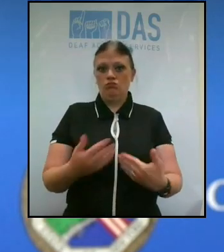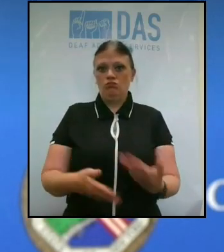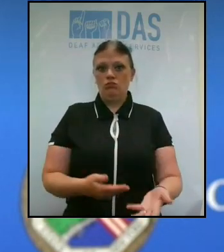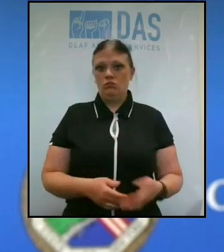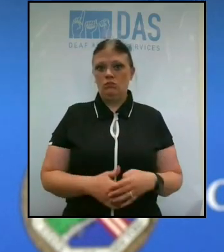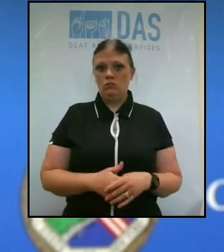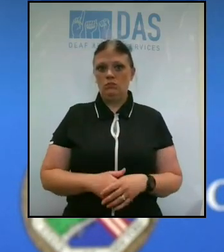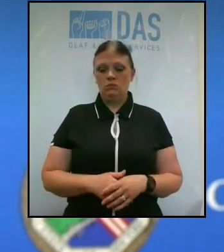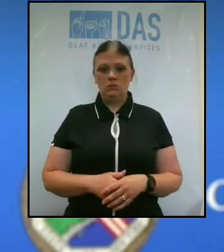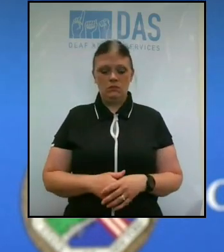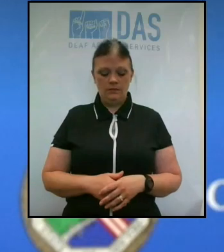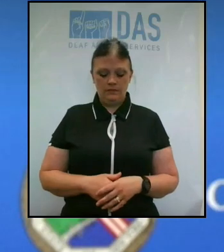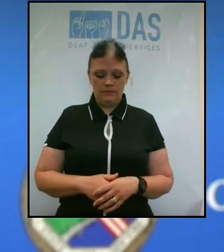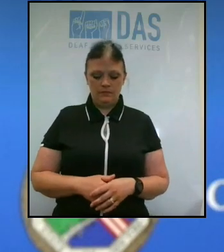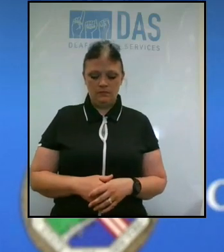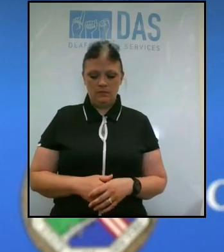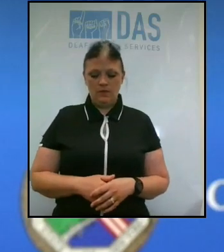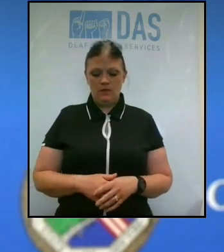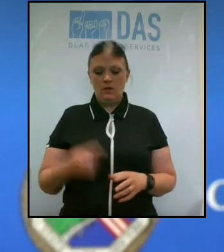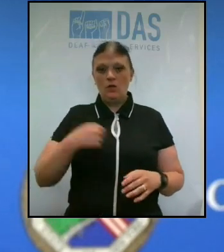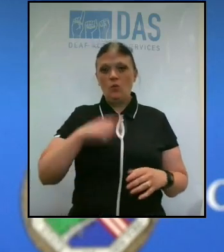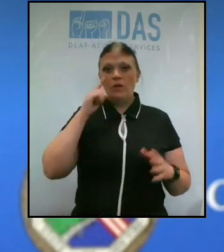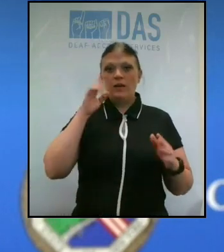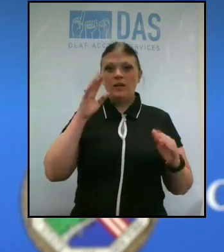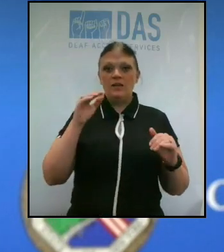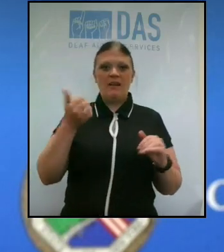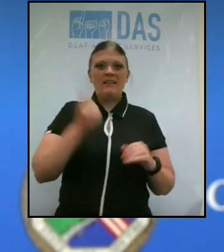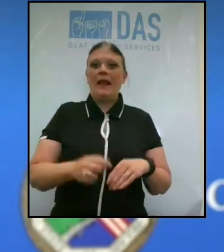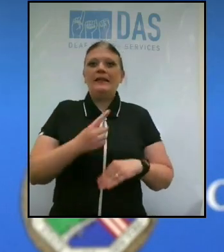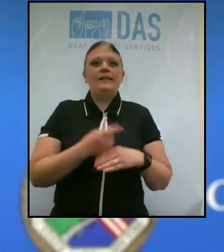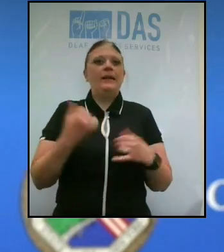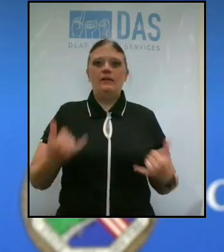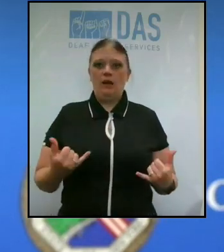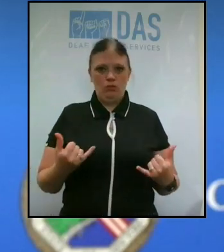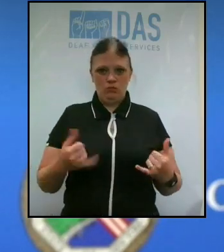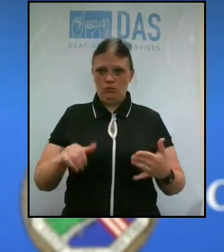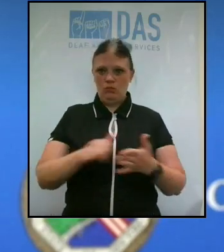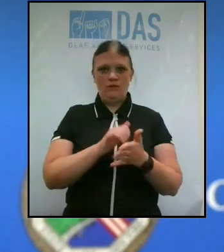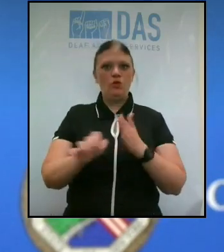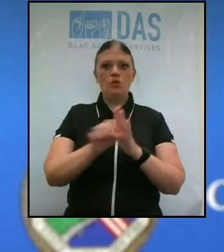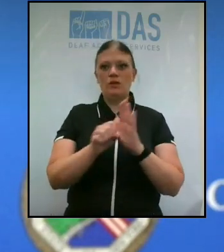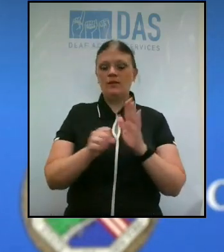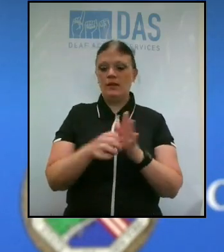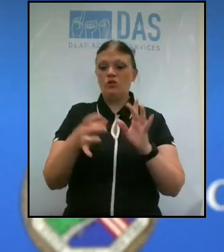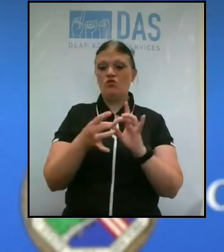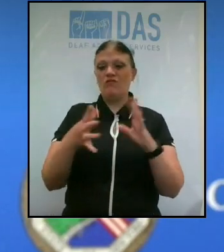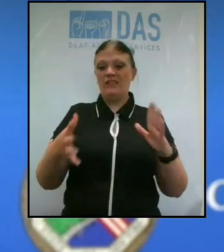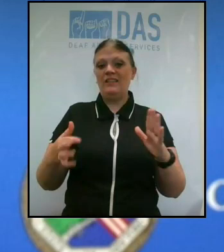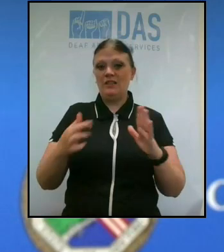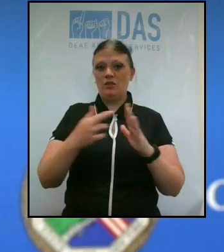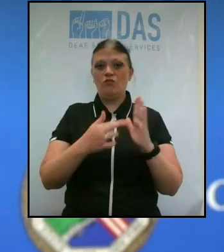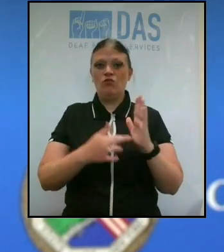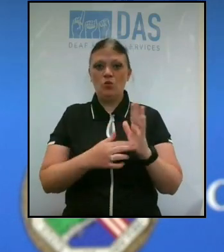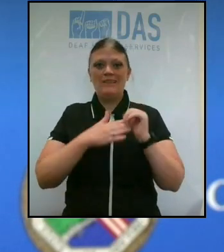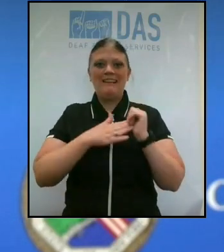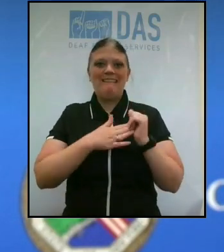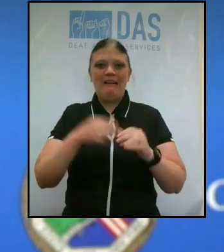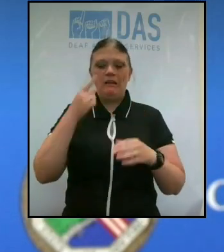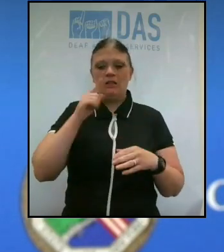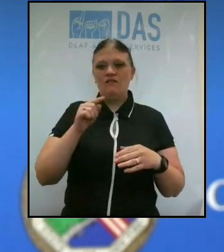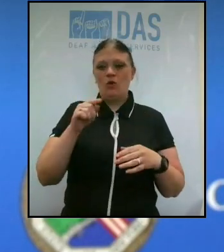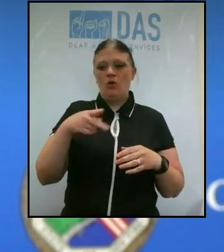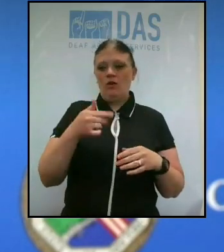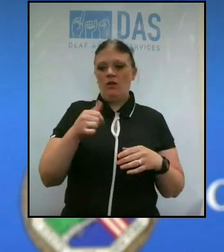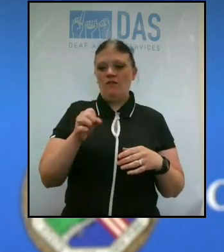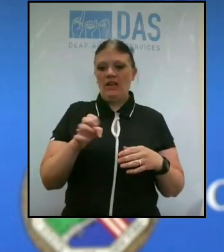direction. Well, we expect any day now New York State to release the guidance for businesses in phase two. They